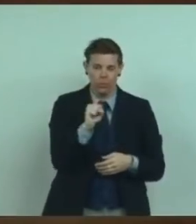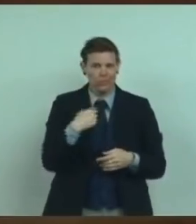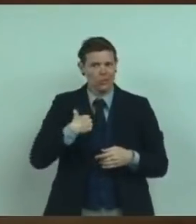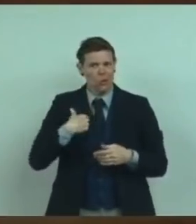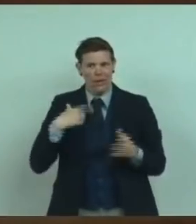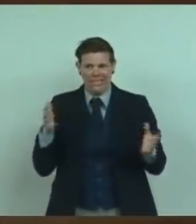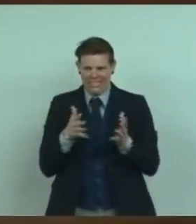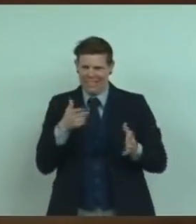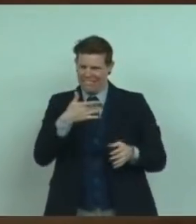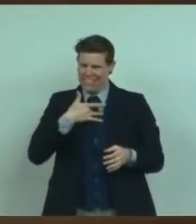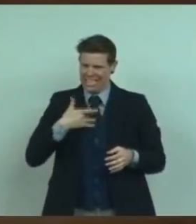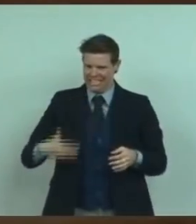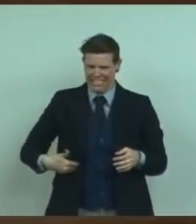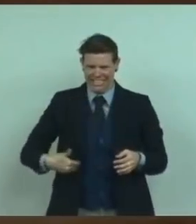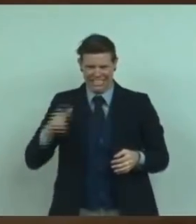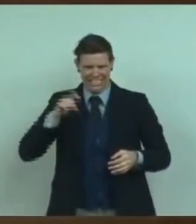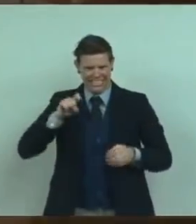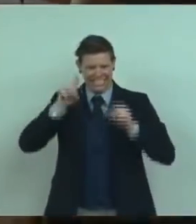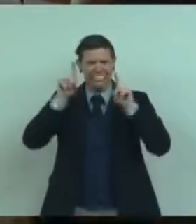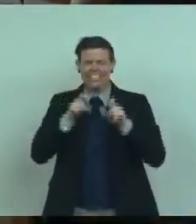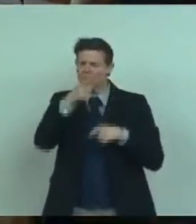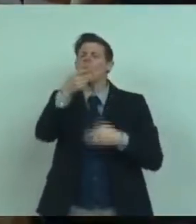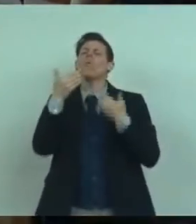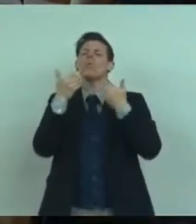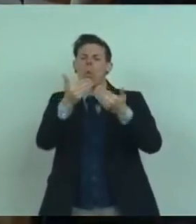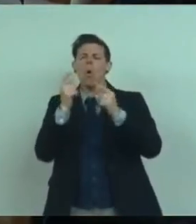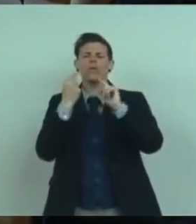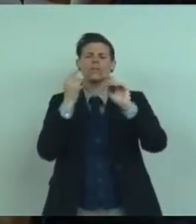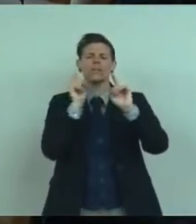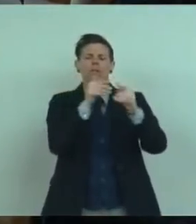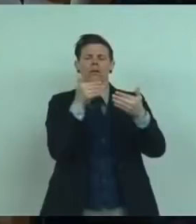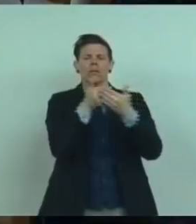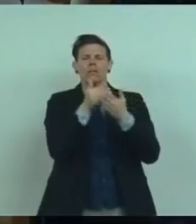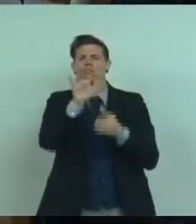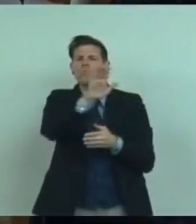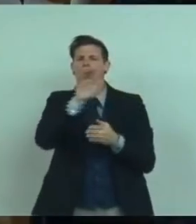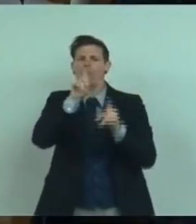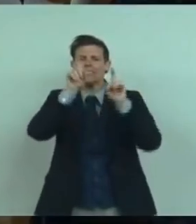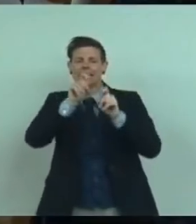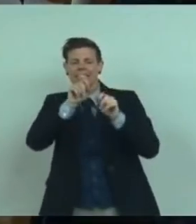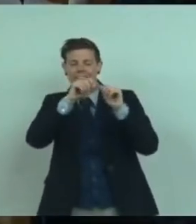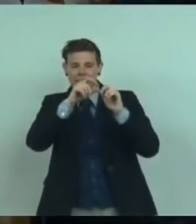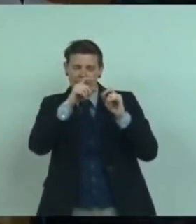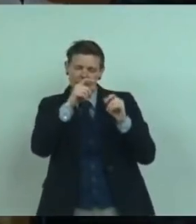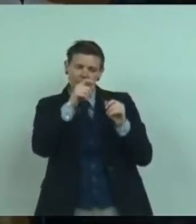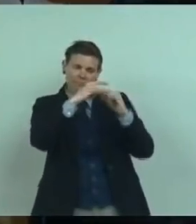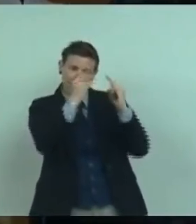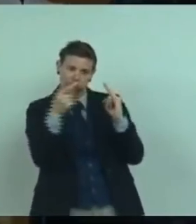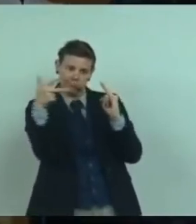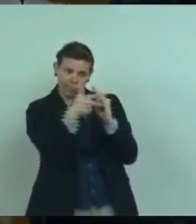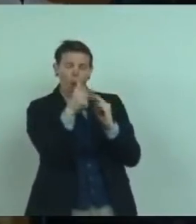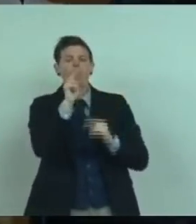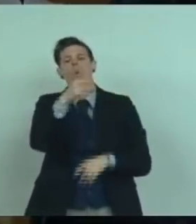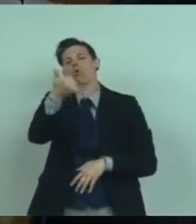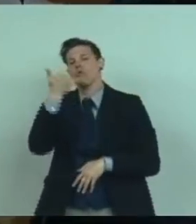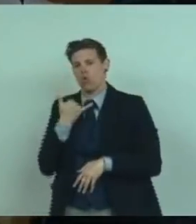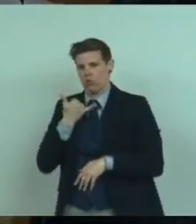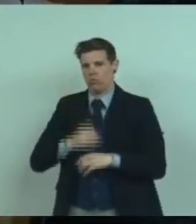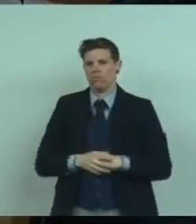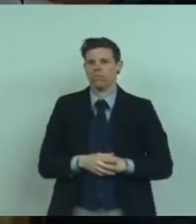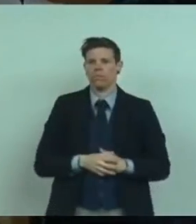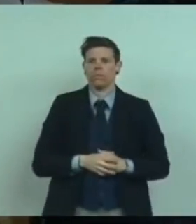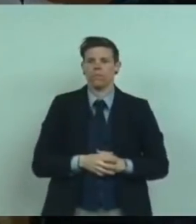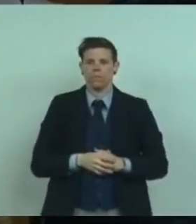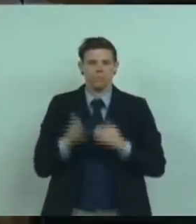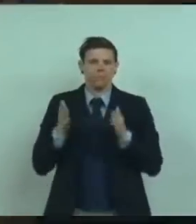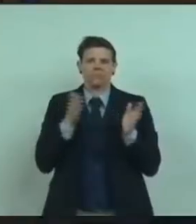sites or to call us. Thank you. Thank you, Secretary. All right, so I want to talk about what we've accomplished, because I know that